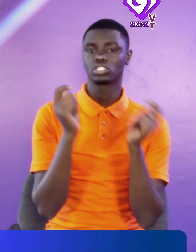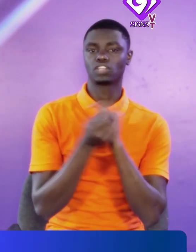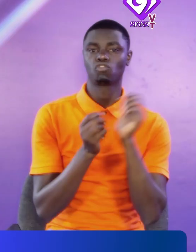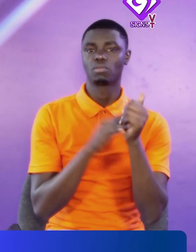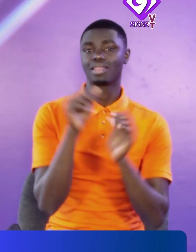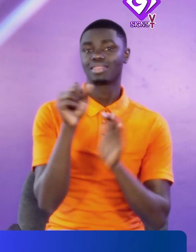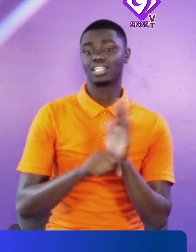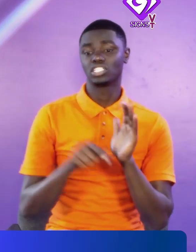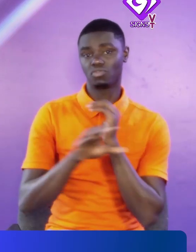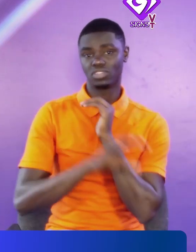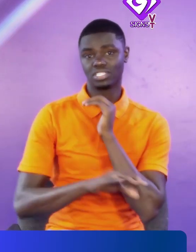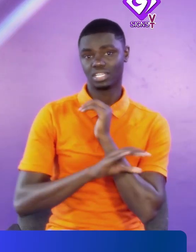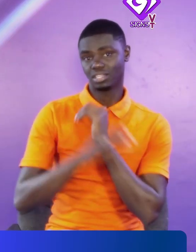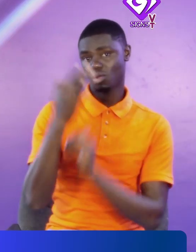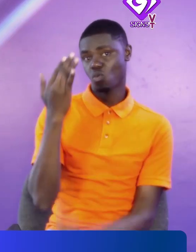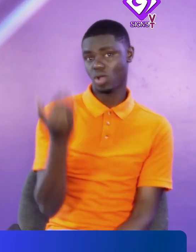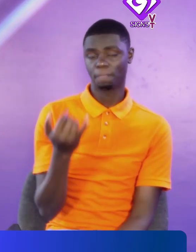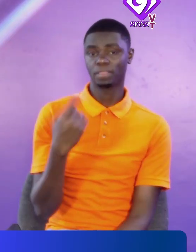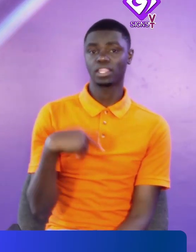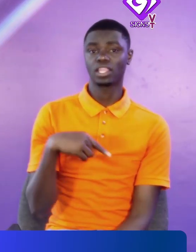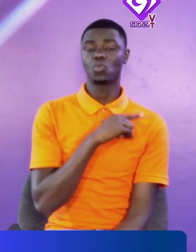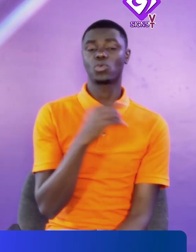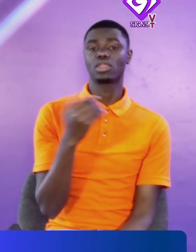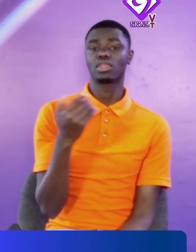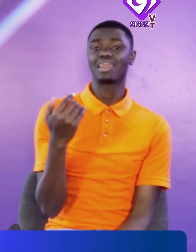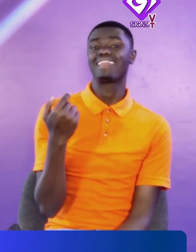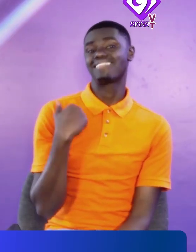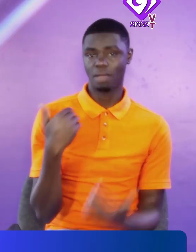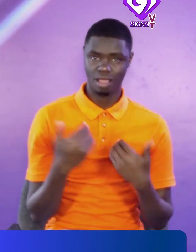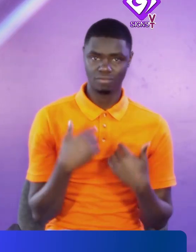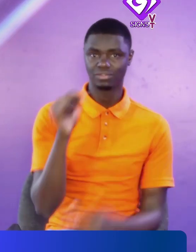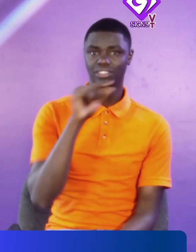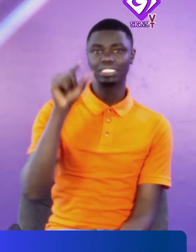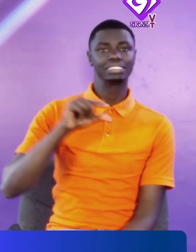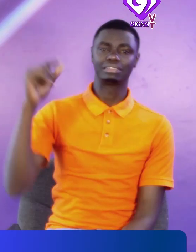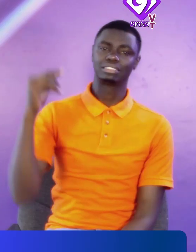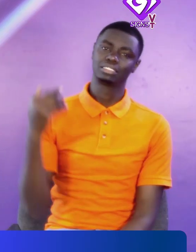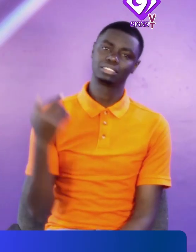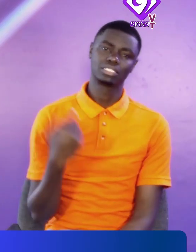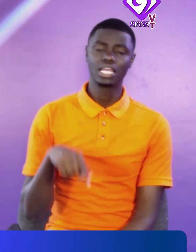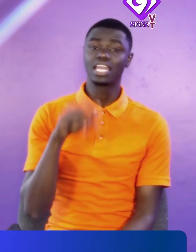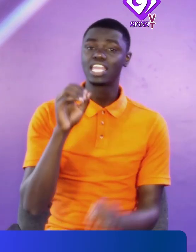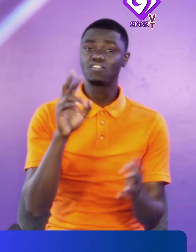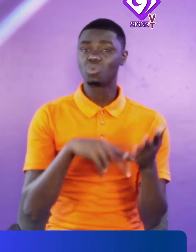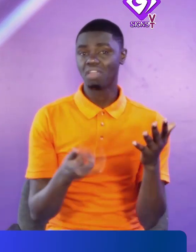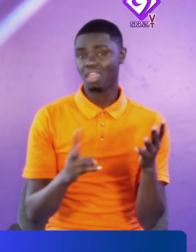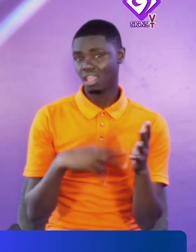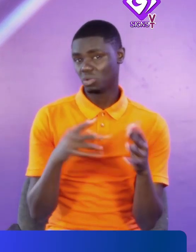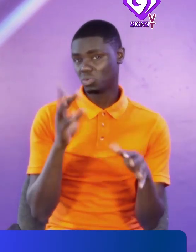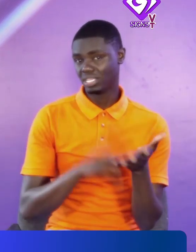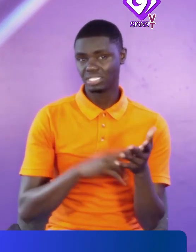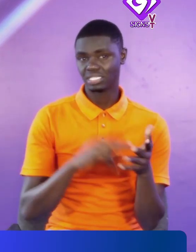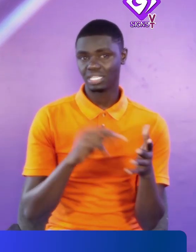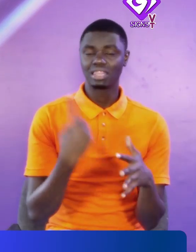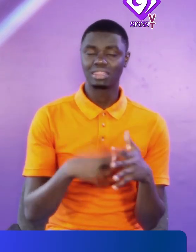country because we are the numbers, we are the Gen Zs, and failure to register as voters, then we'll be recycling